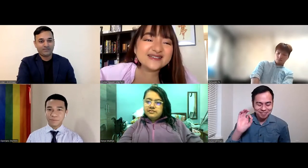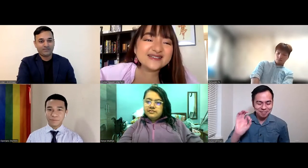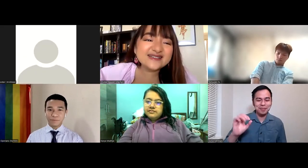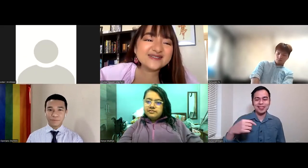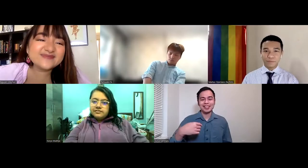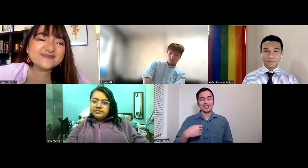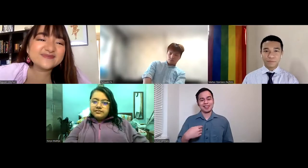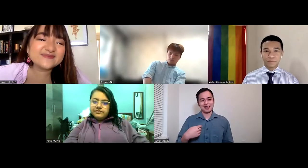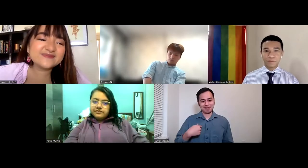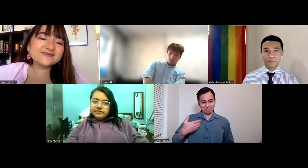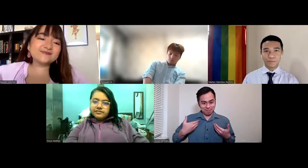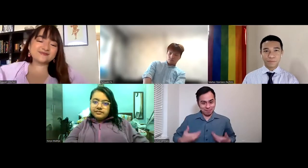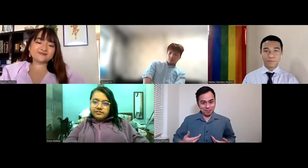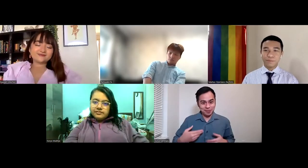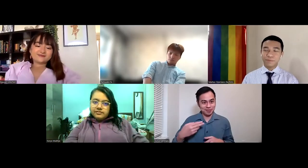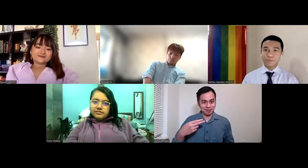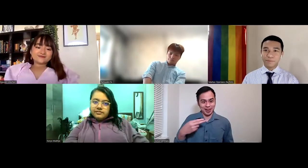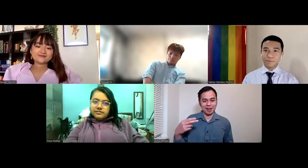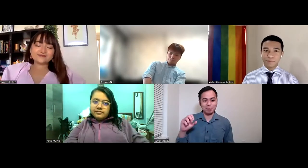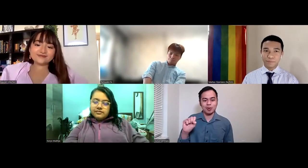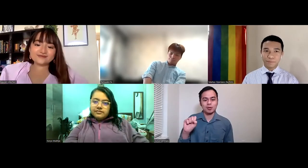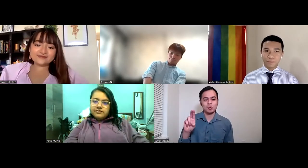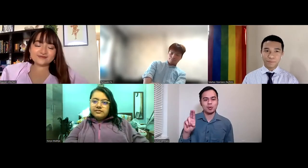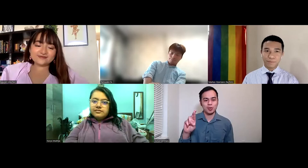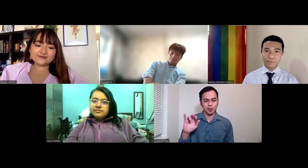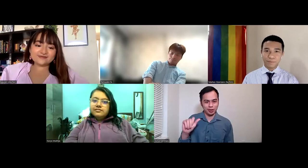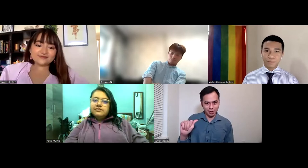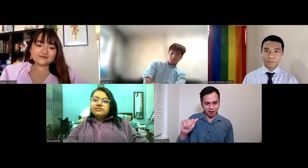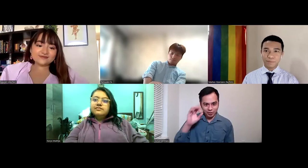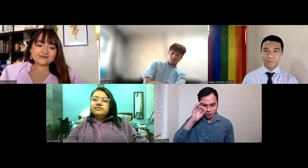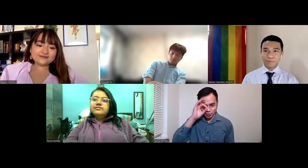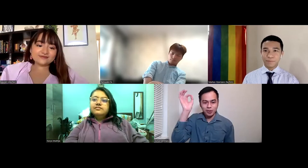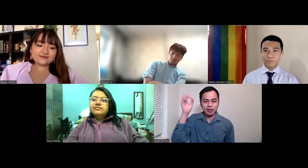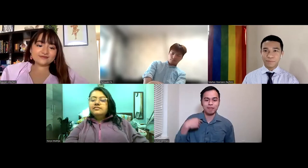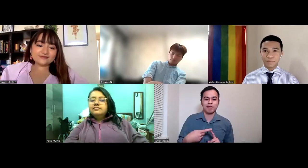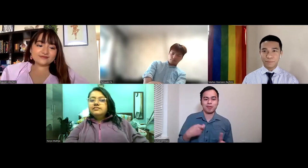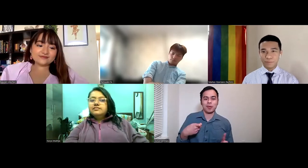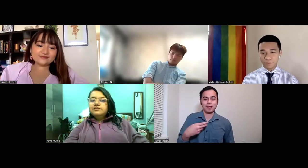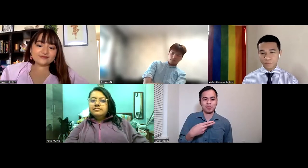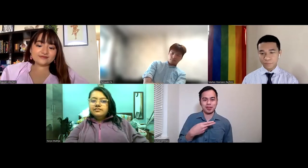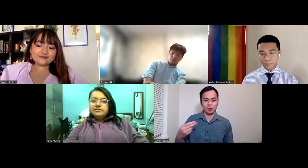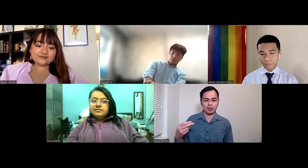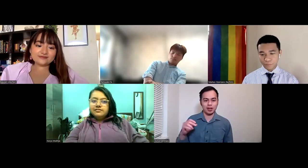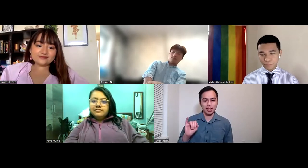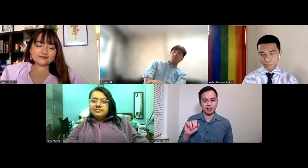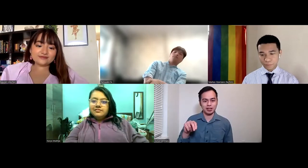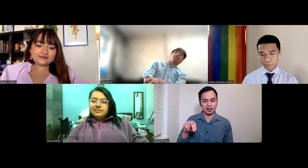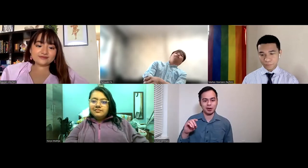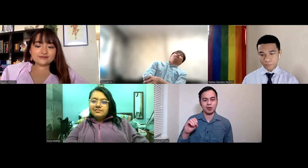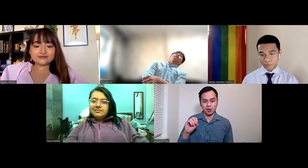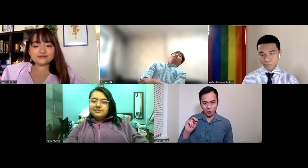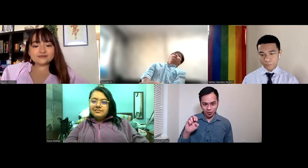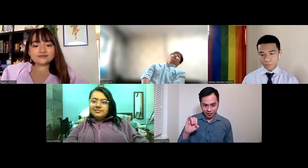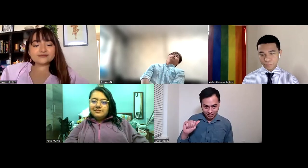everybody. Crystal and the rest of the panelists. So my name is Surya. This is my sign name. I'm